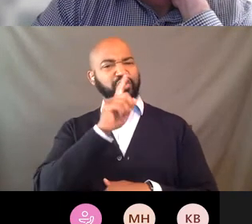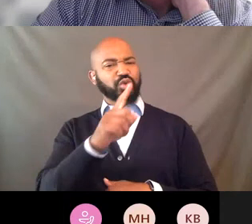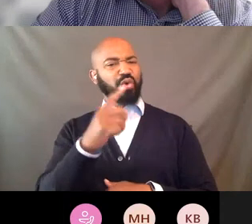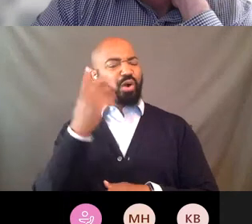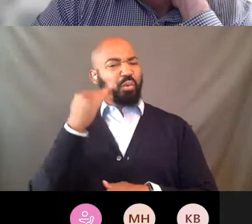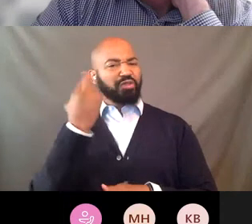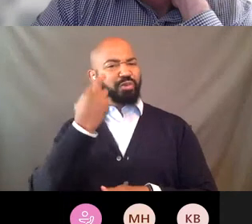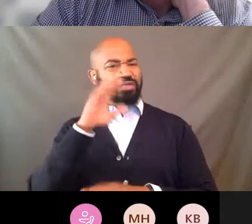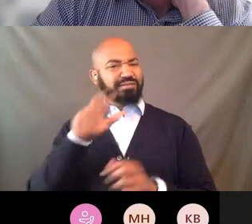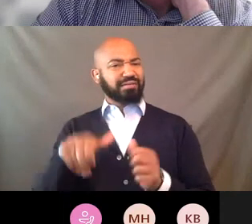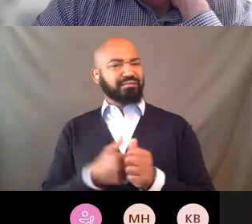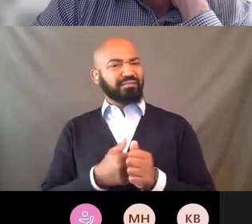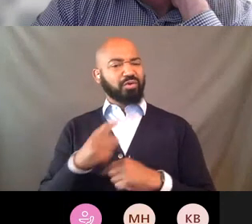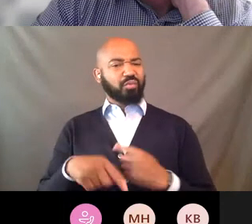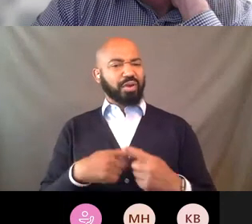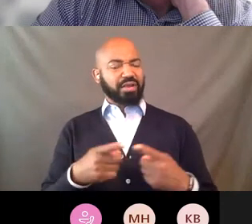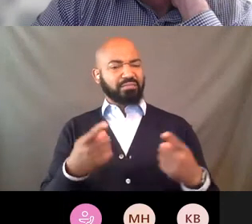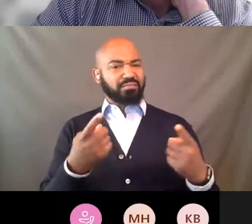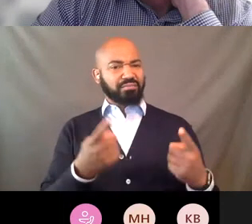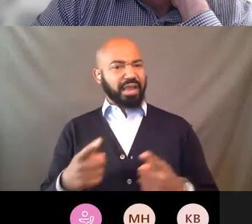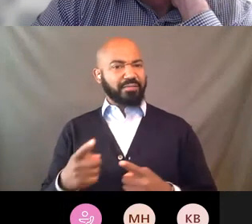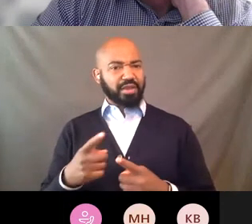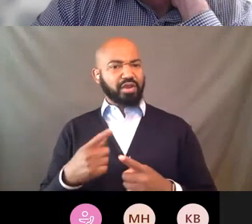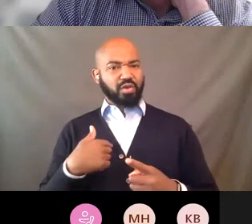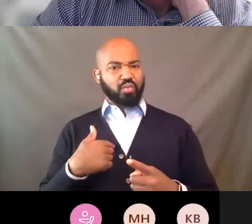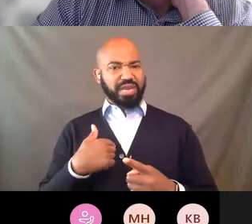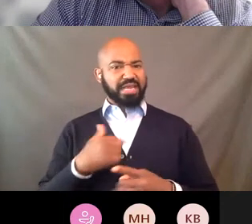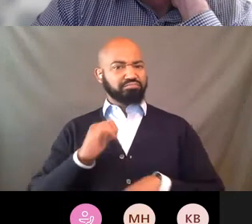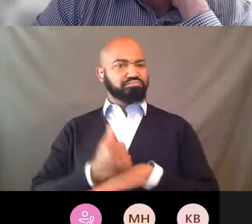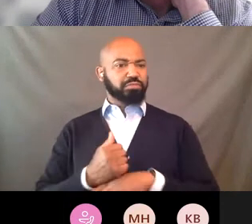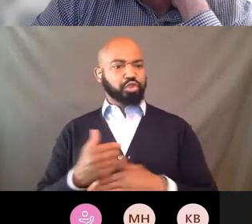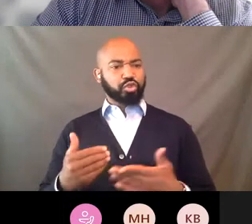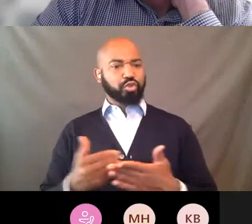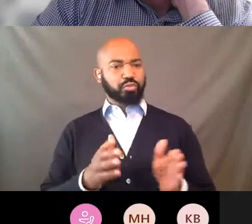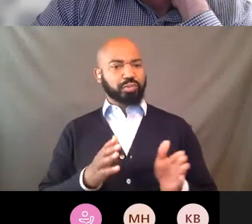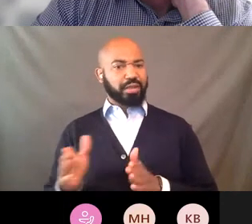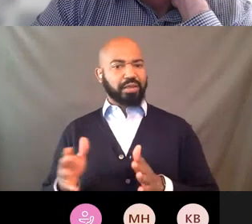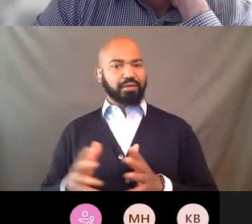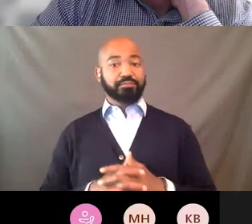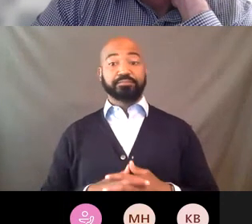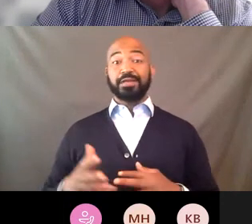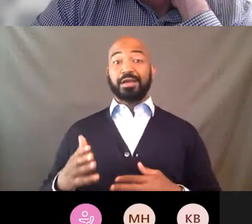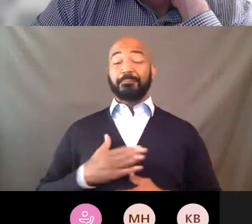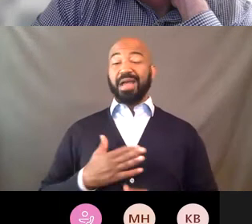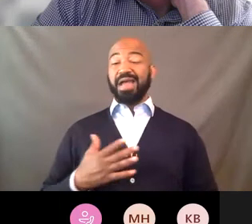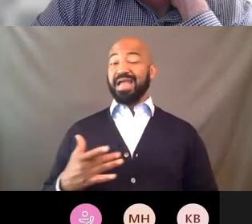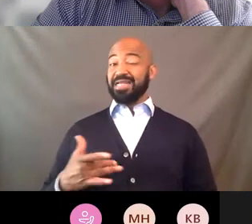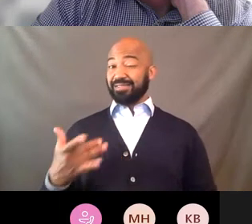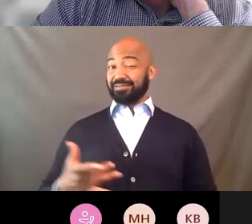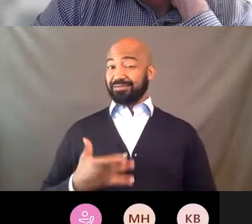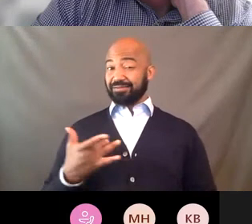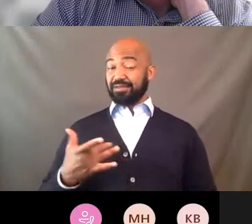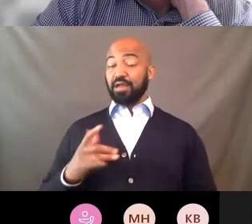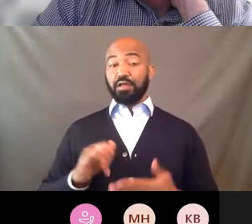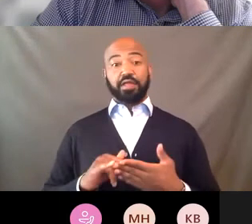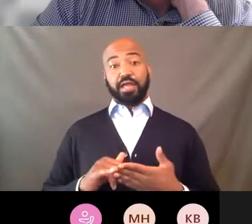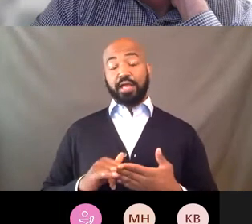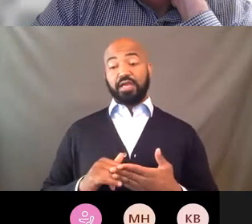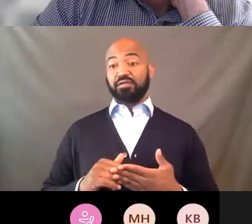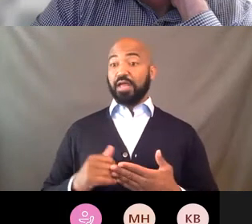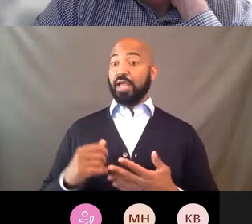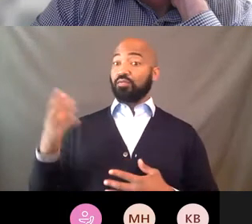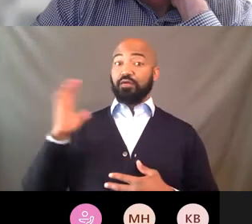rationale was when we were putting together the plan. But my sense was at some point in time it was seen